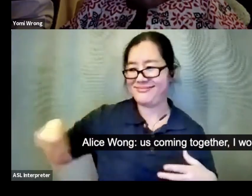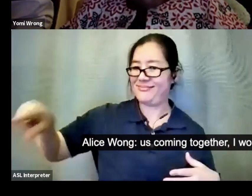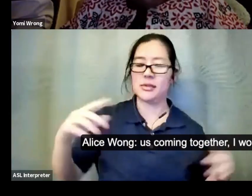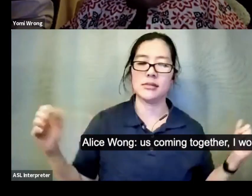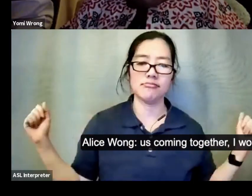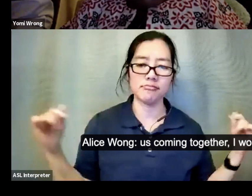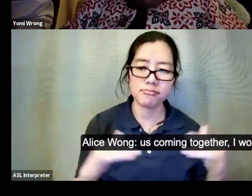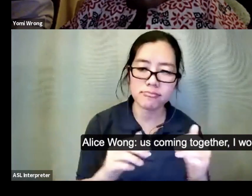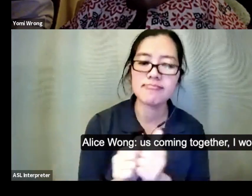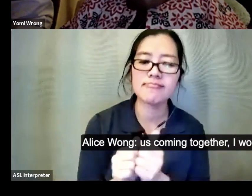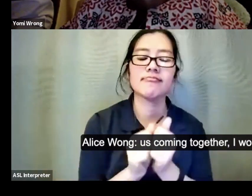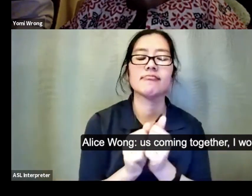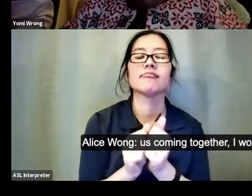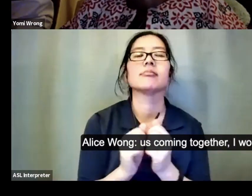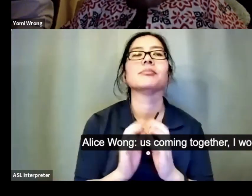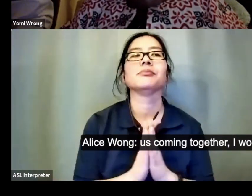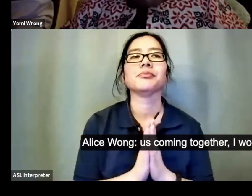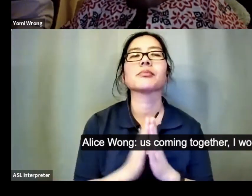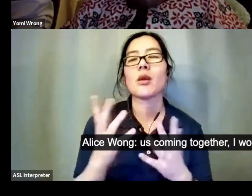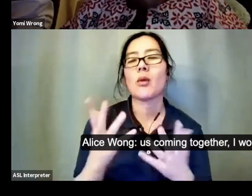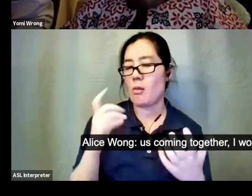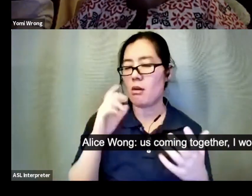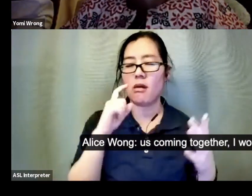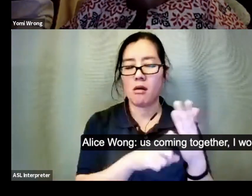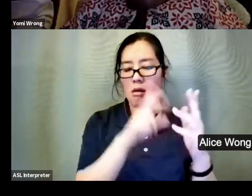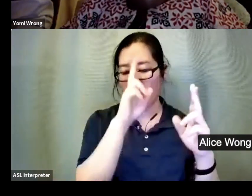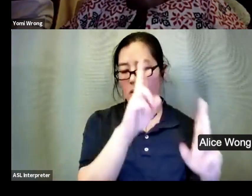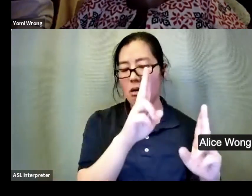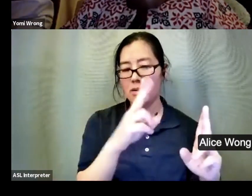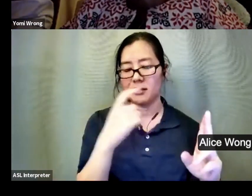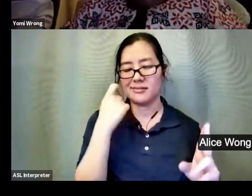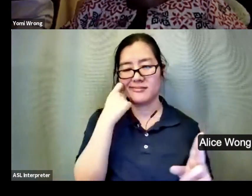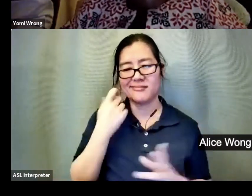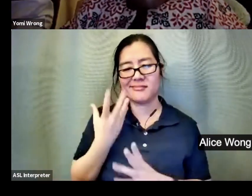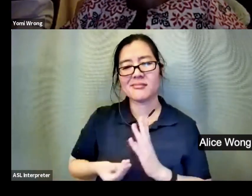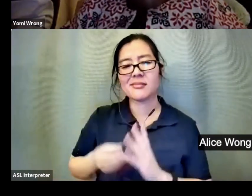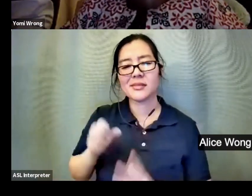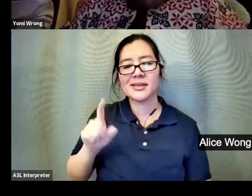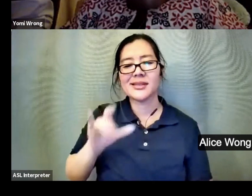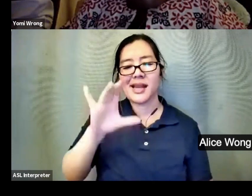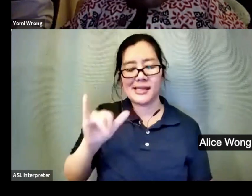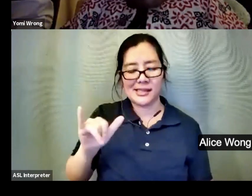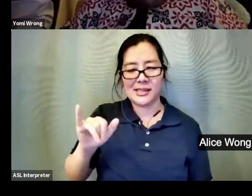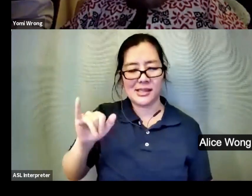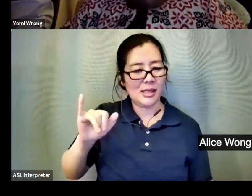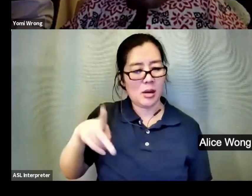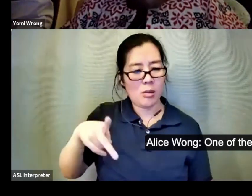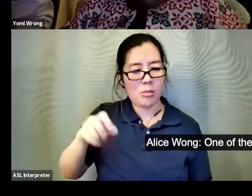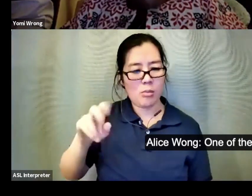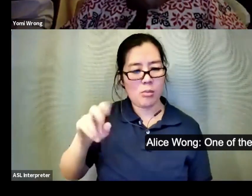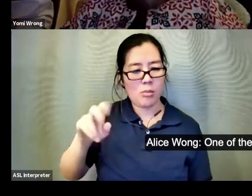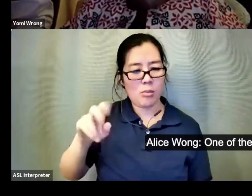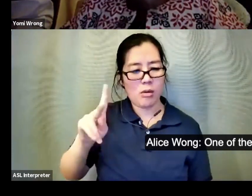I would like to acknowledge the late Stacey Park Milburn, who is one of the contributors